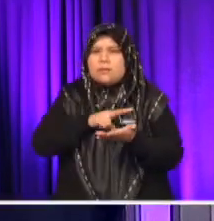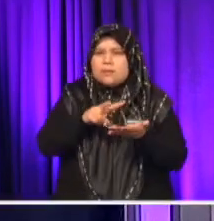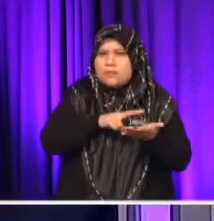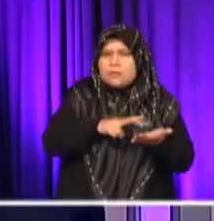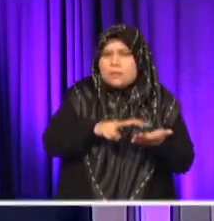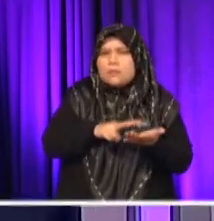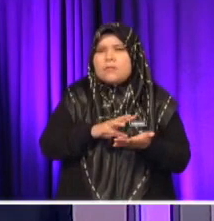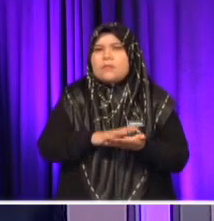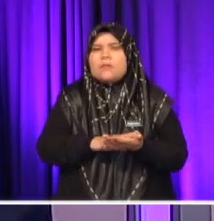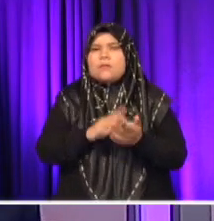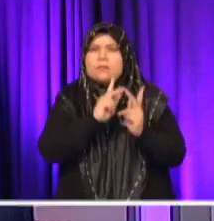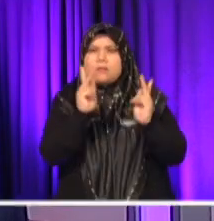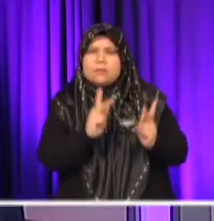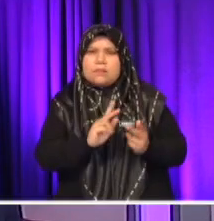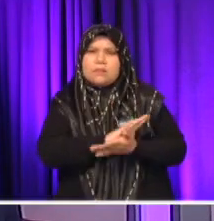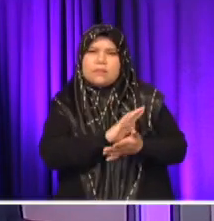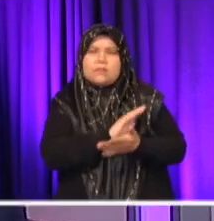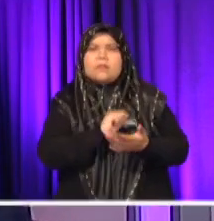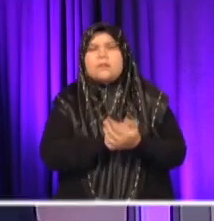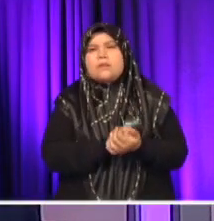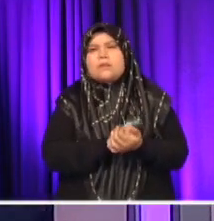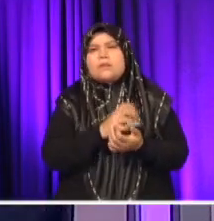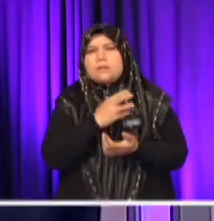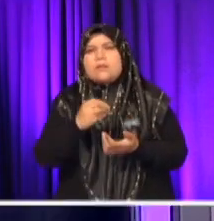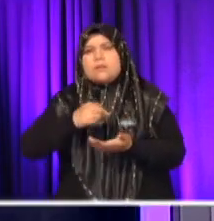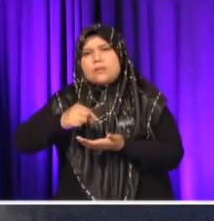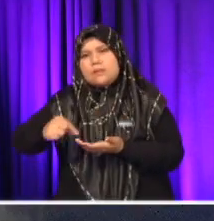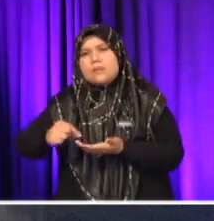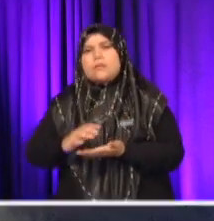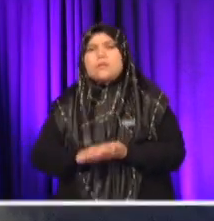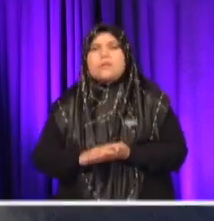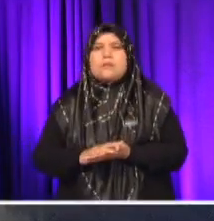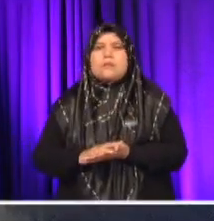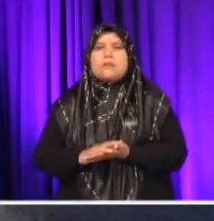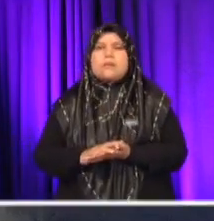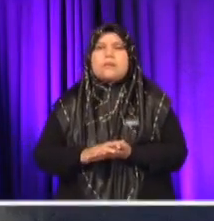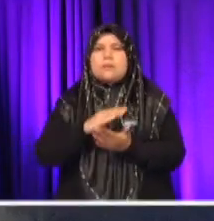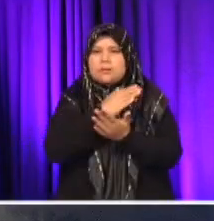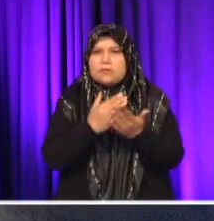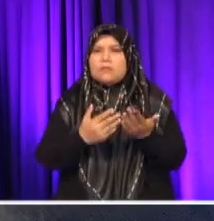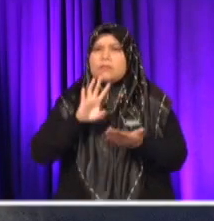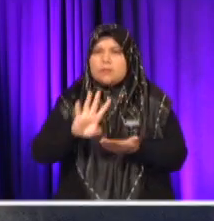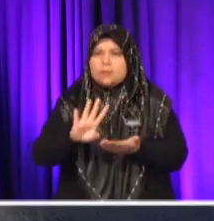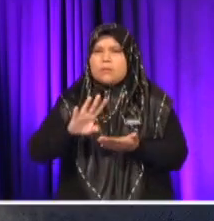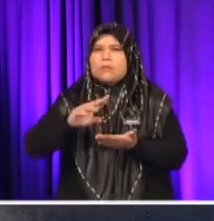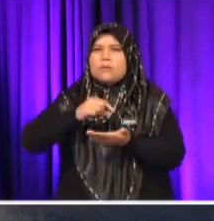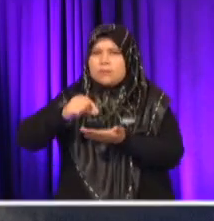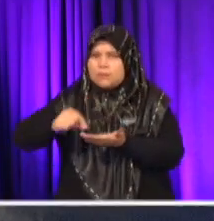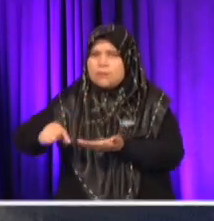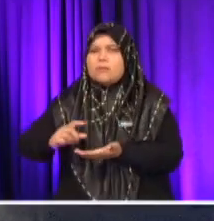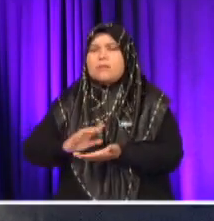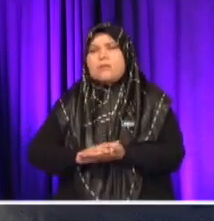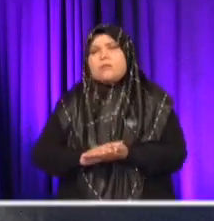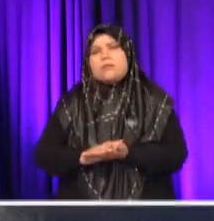component, before answering the writing component. Right. So in these 4 parts, we are focusing on reading and comprehension. Correct. You're right.